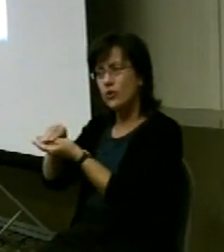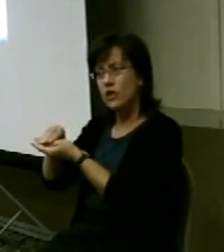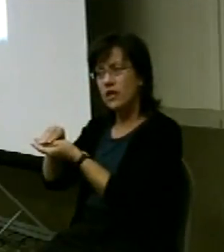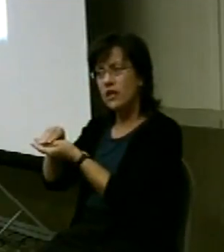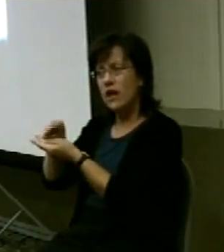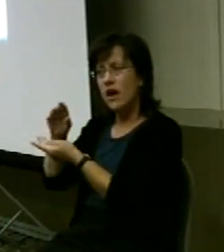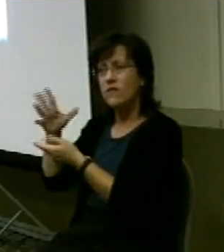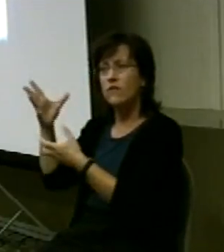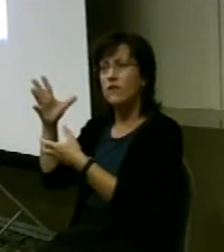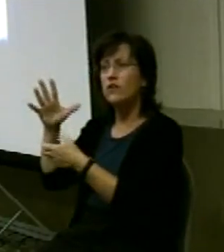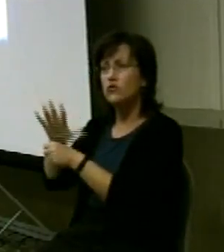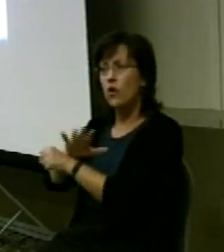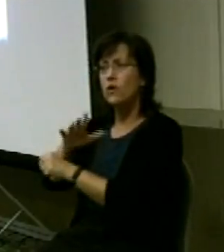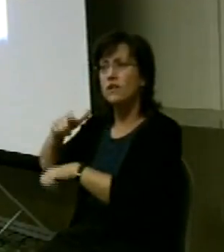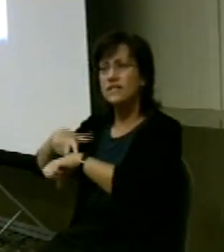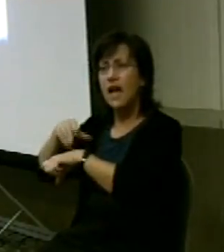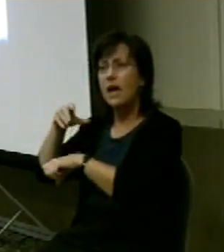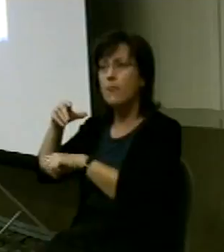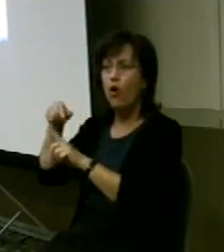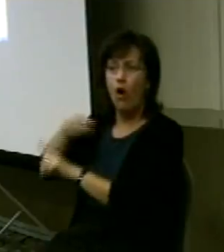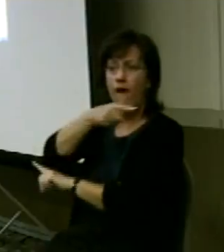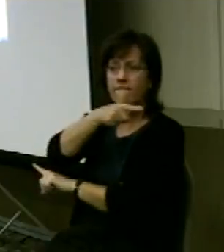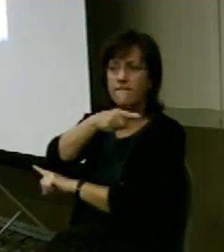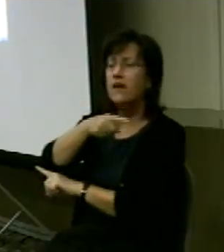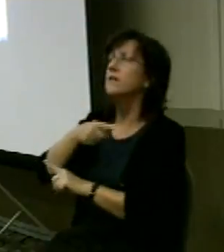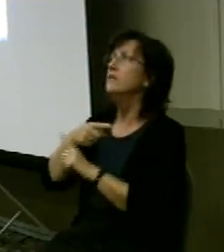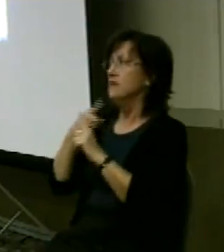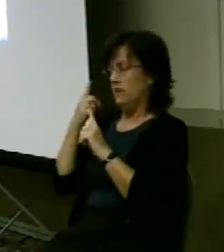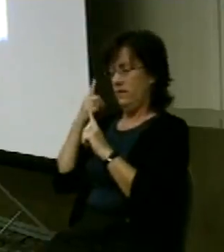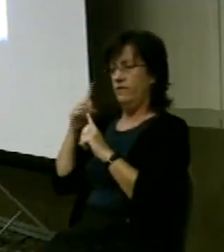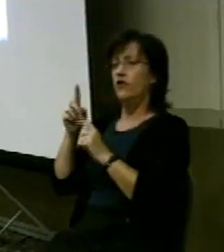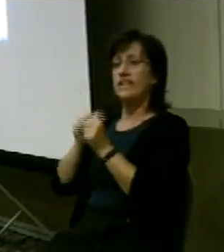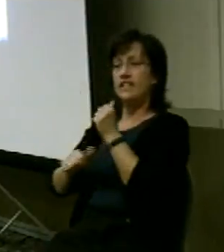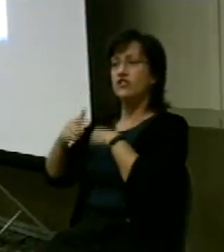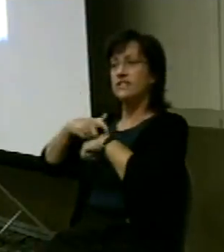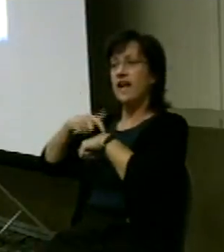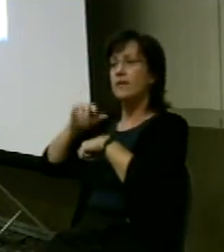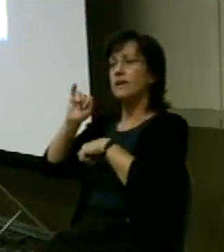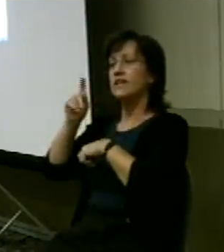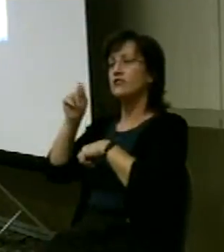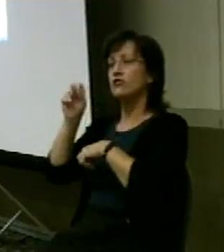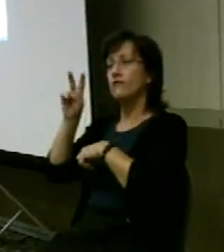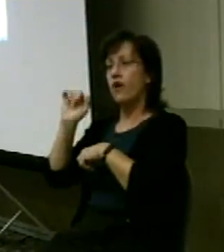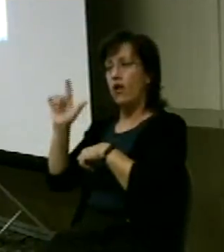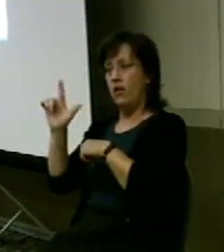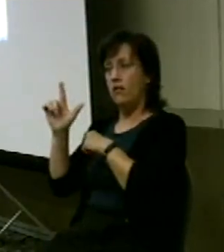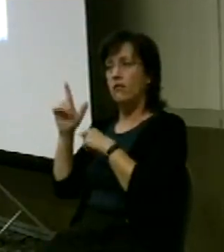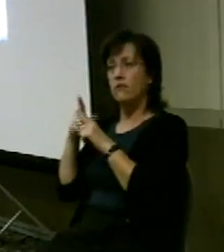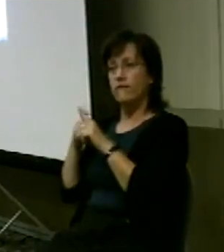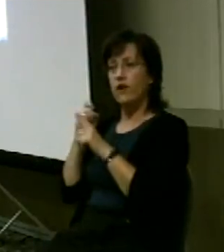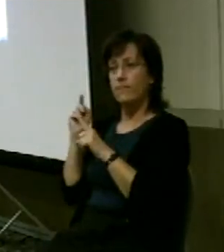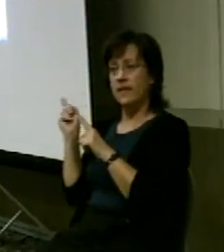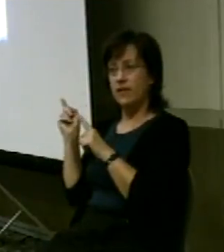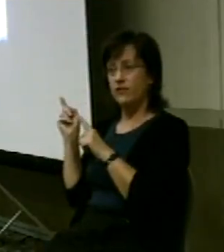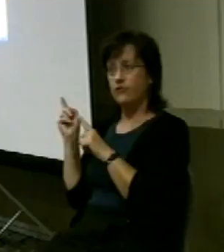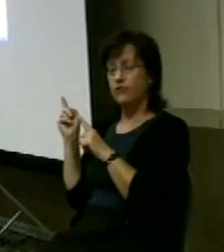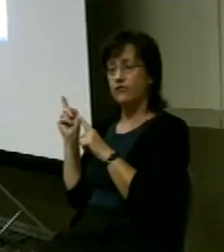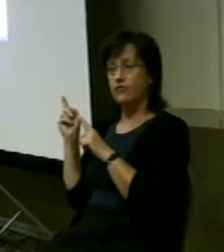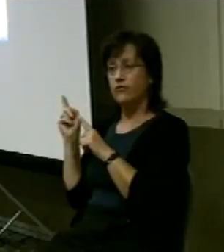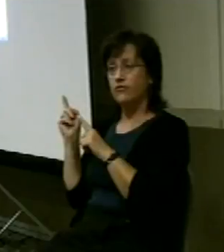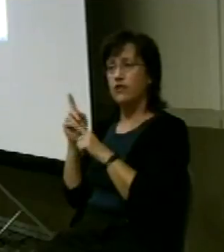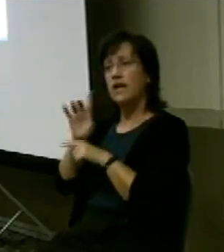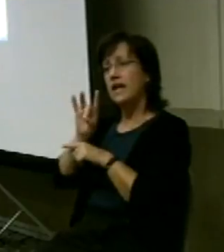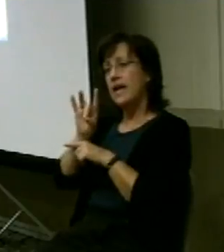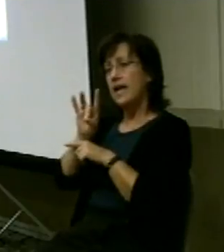task, or what? For each timed interval. So from here, they had